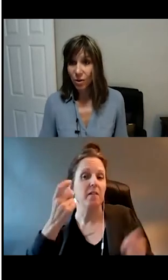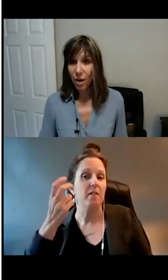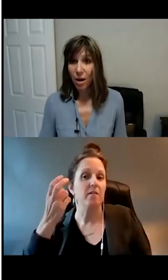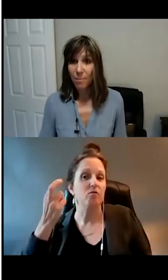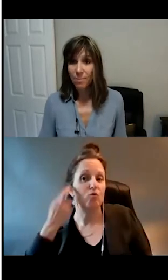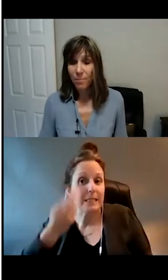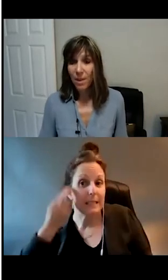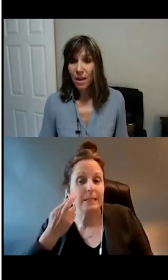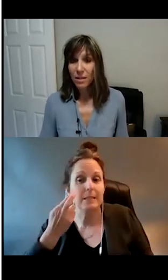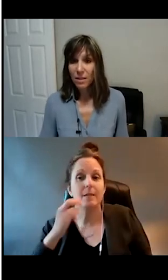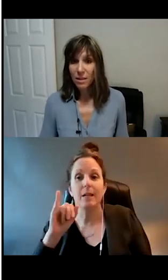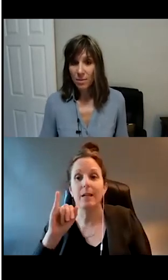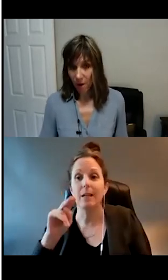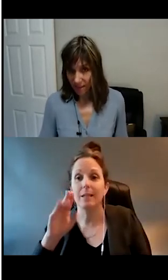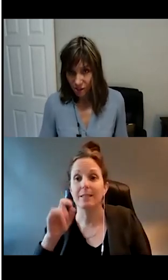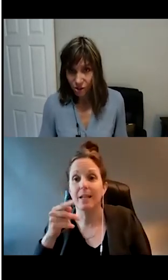incentives for